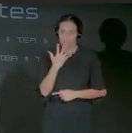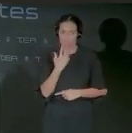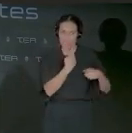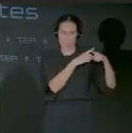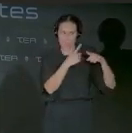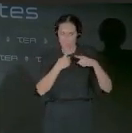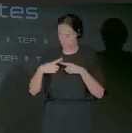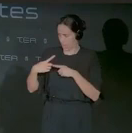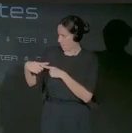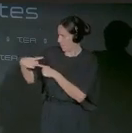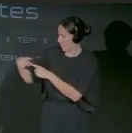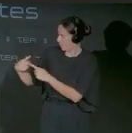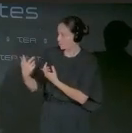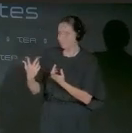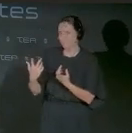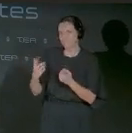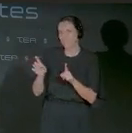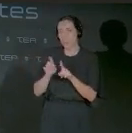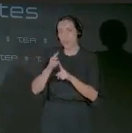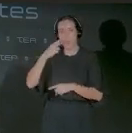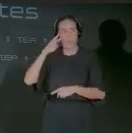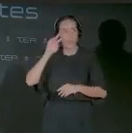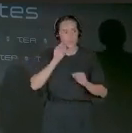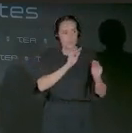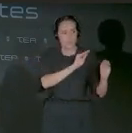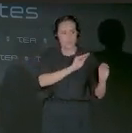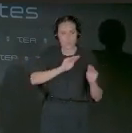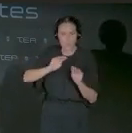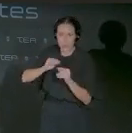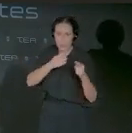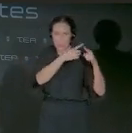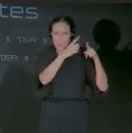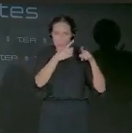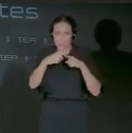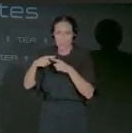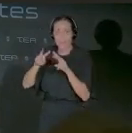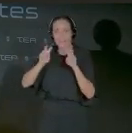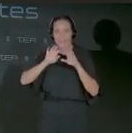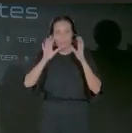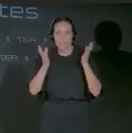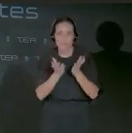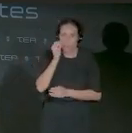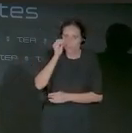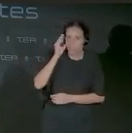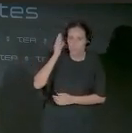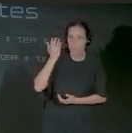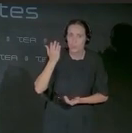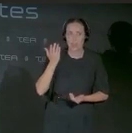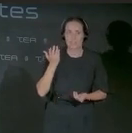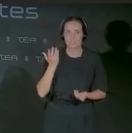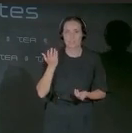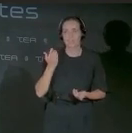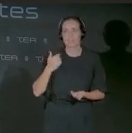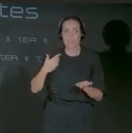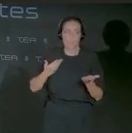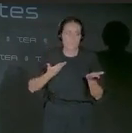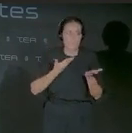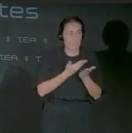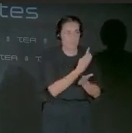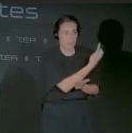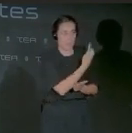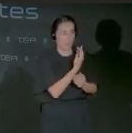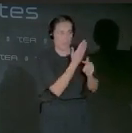virtual worlds, that I would ask, and I would ask them to introduce themselves instead of doing a bad introduction myself.